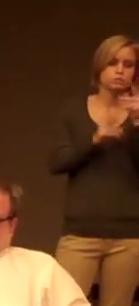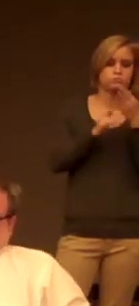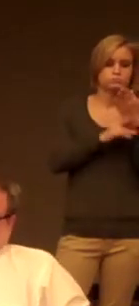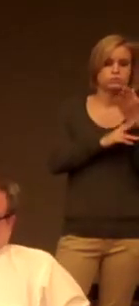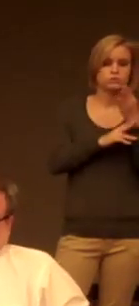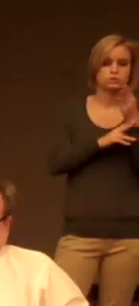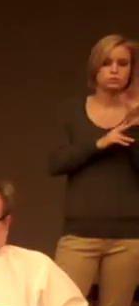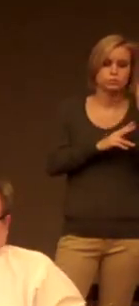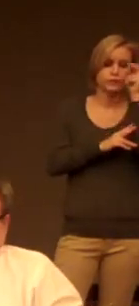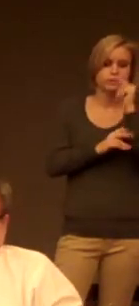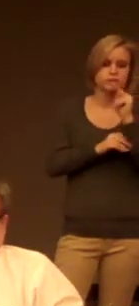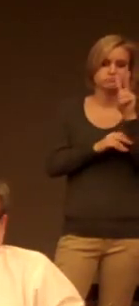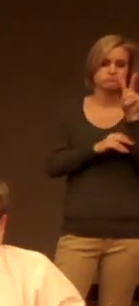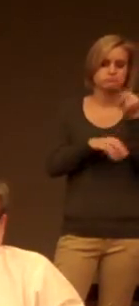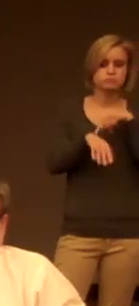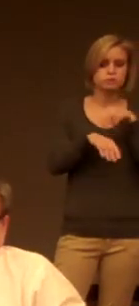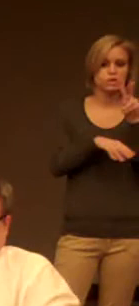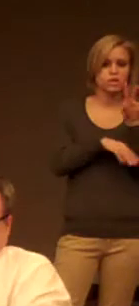in the afternoon,